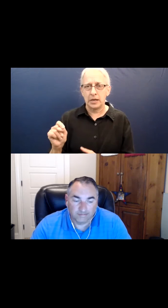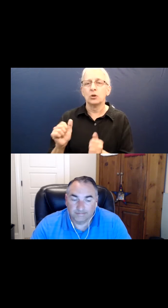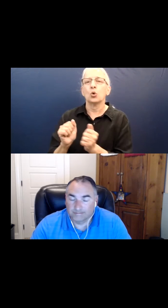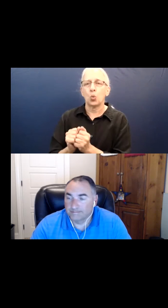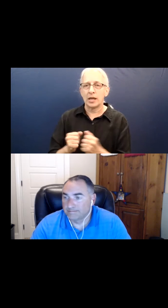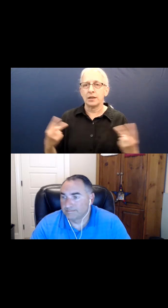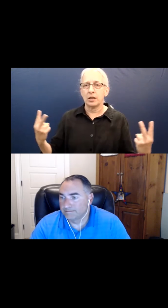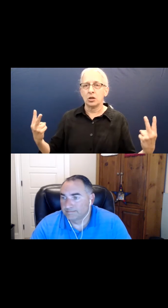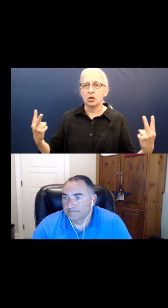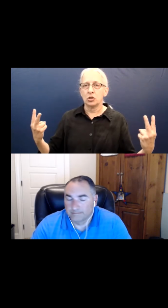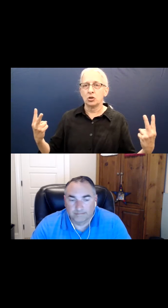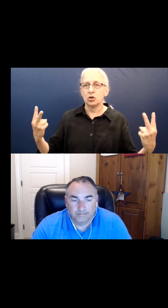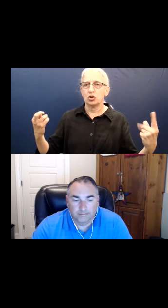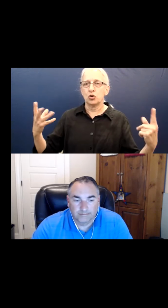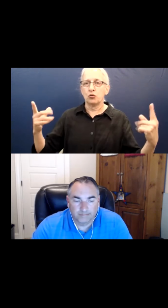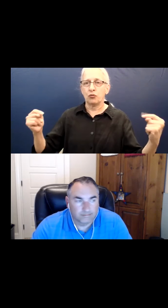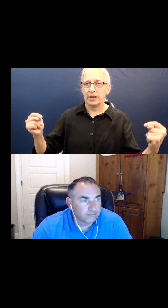side.